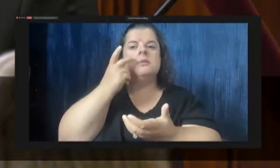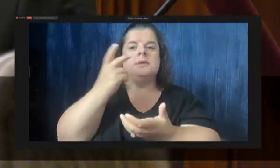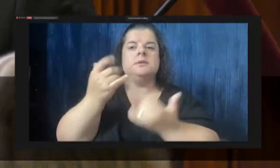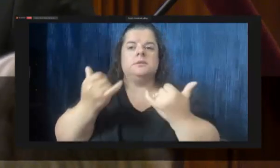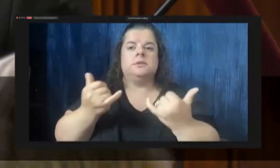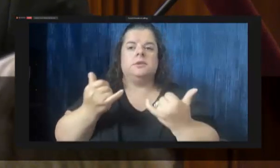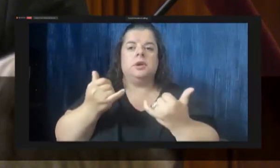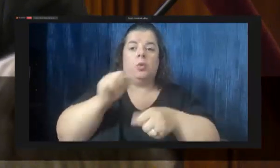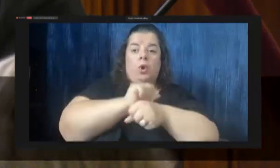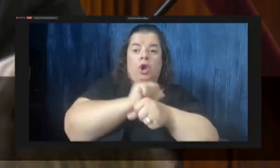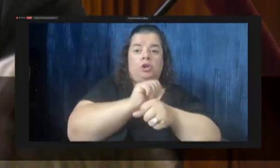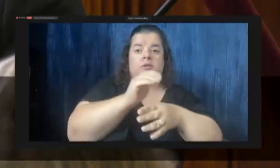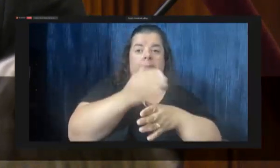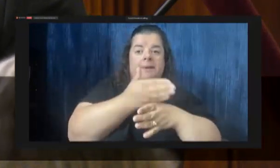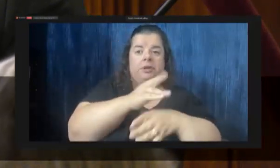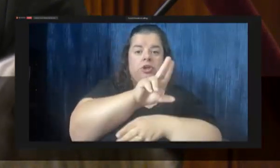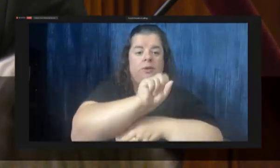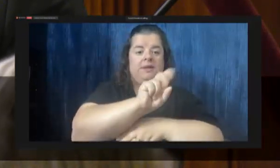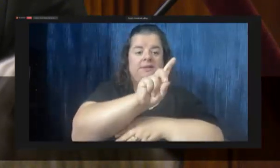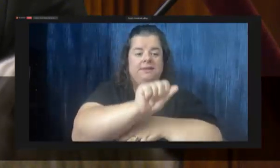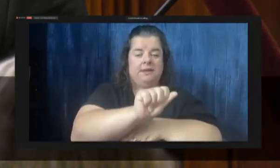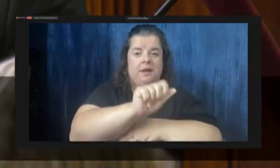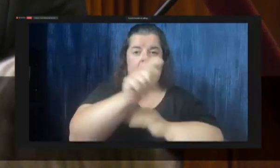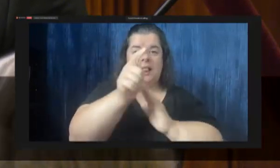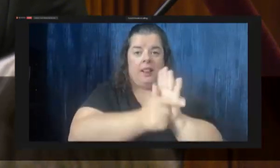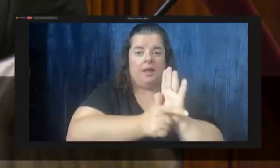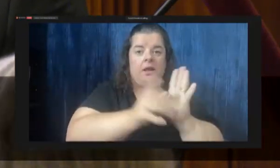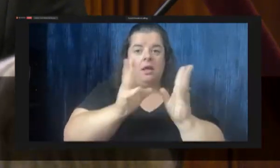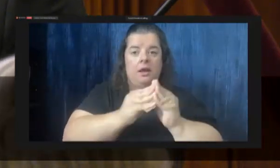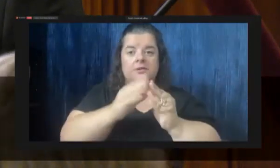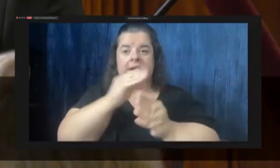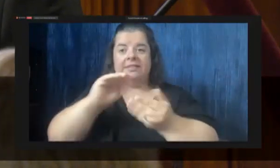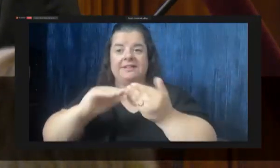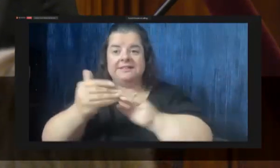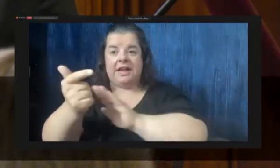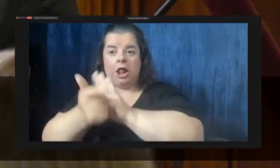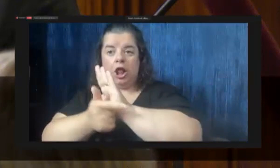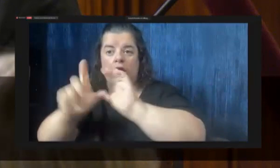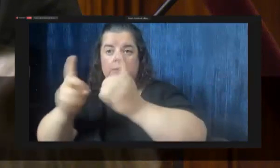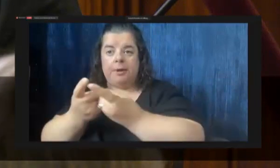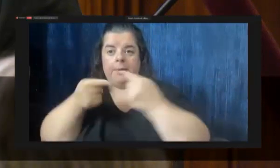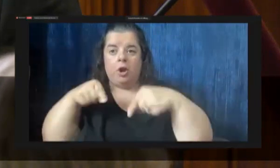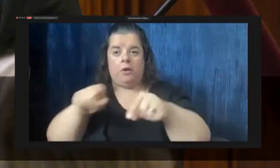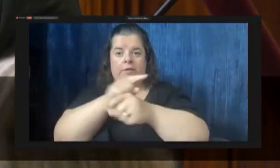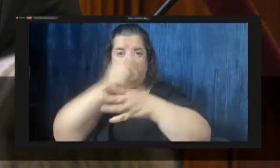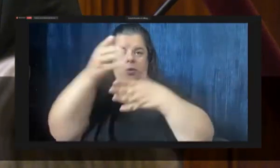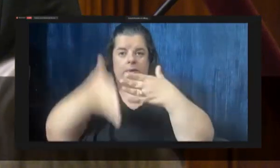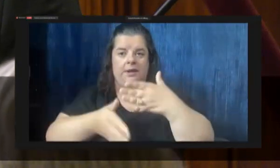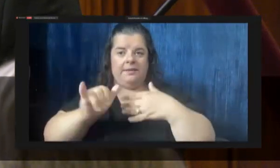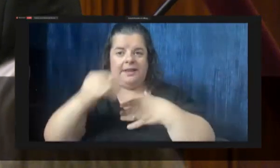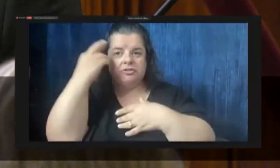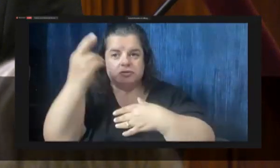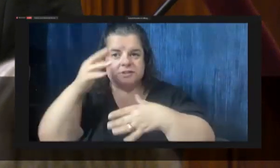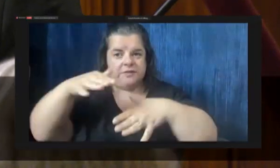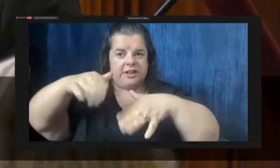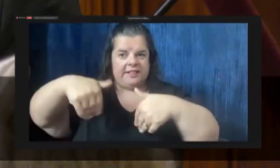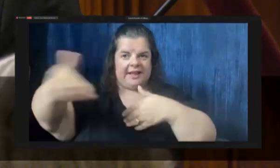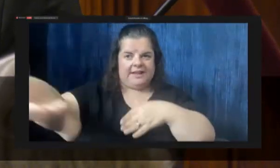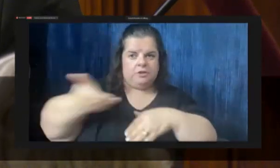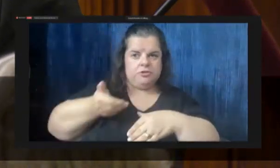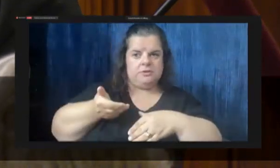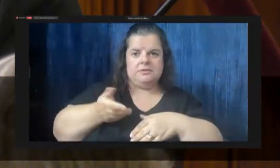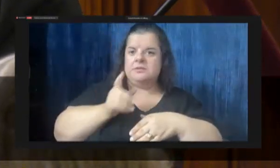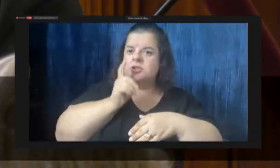between USDA's legal counsel and the City Law Department over the weekend, which is the reason for the late introduction. So they don't have